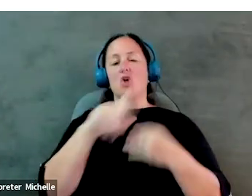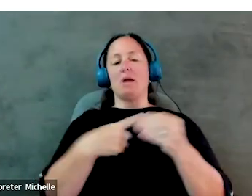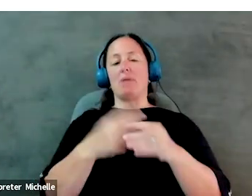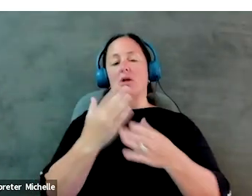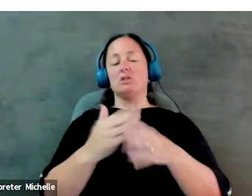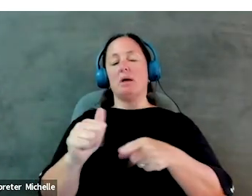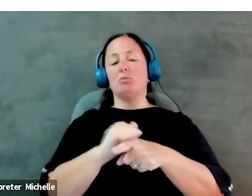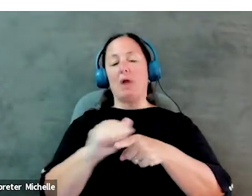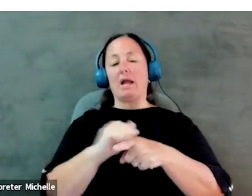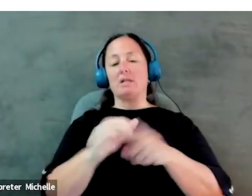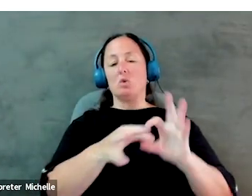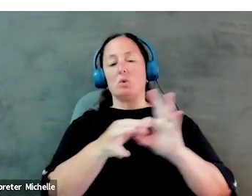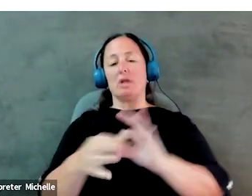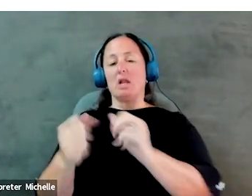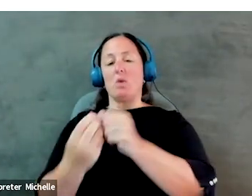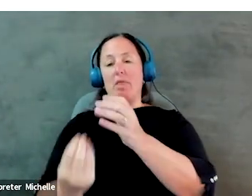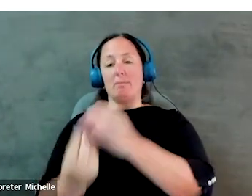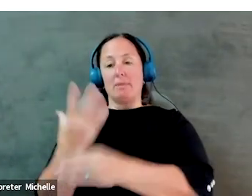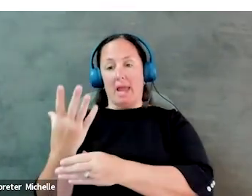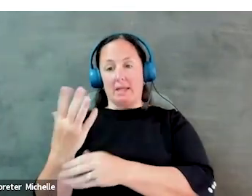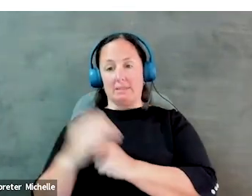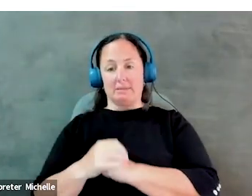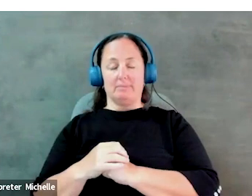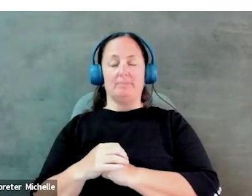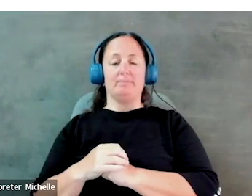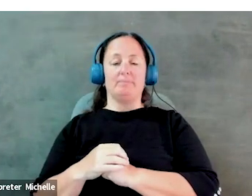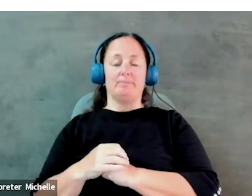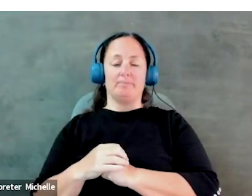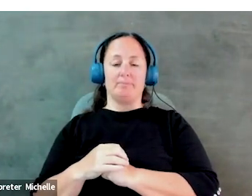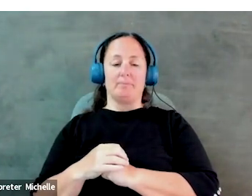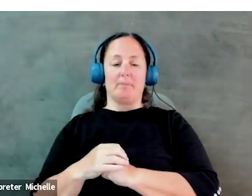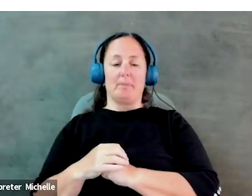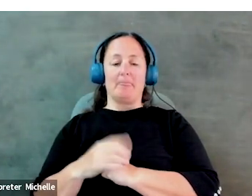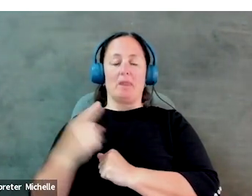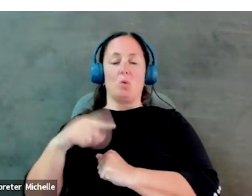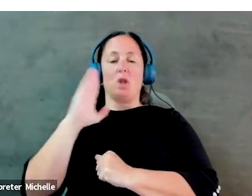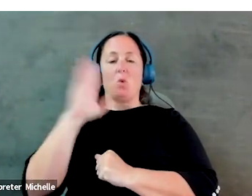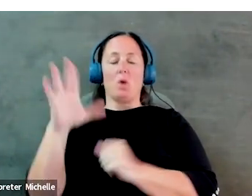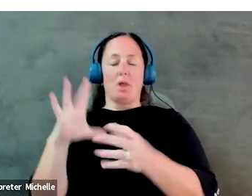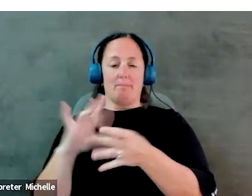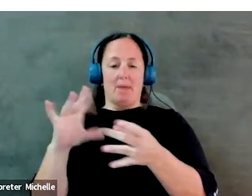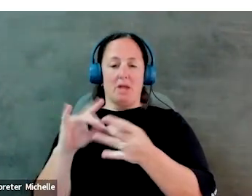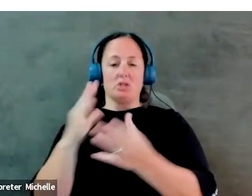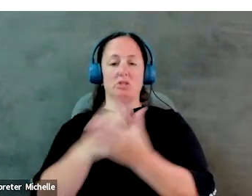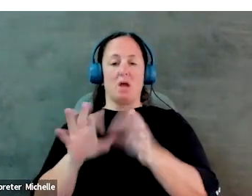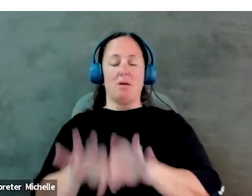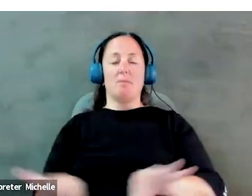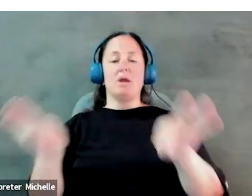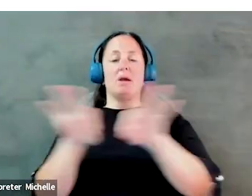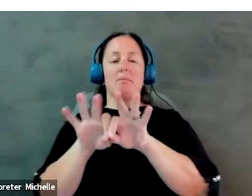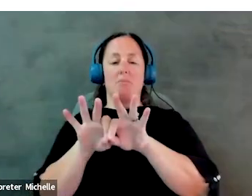about some practices that are related to the plants. And we will mention